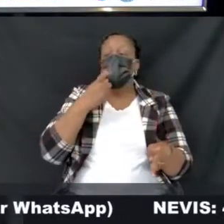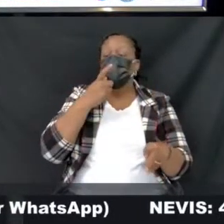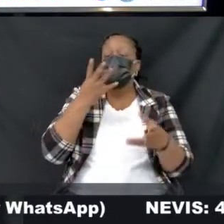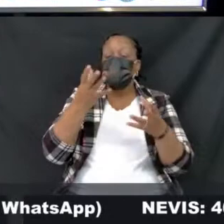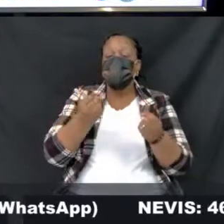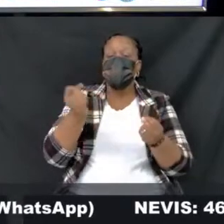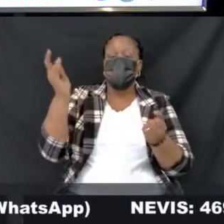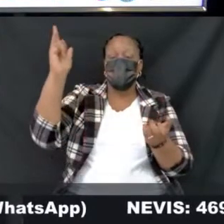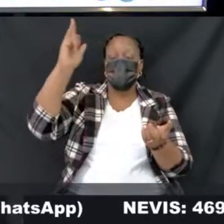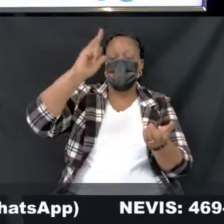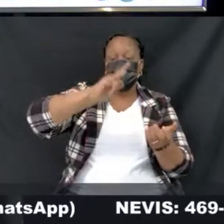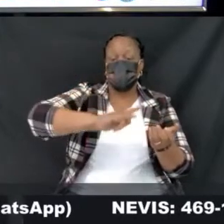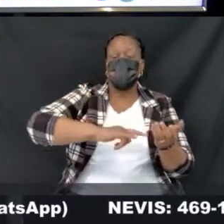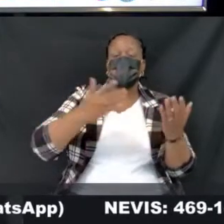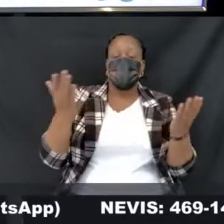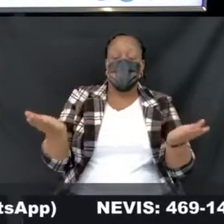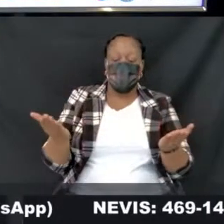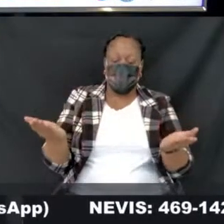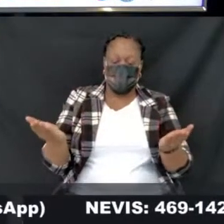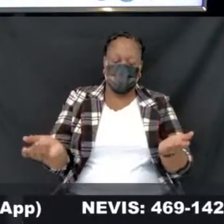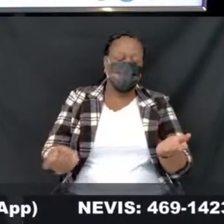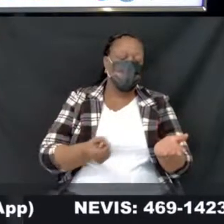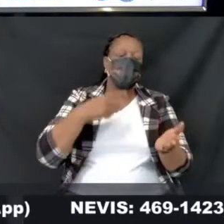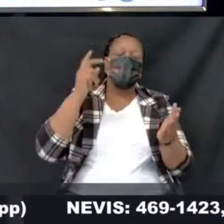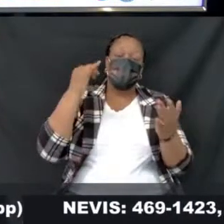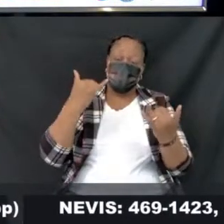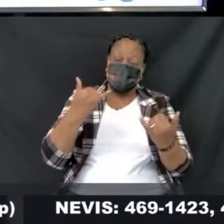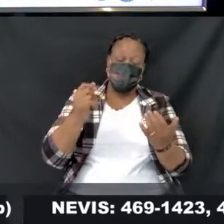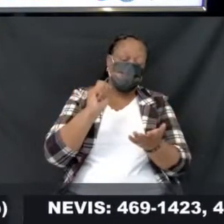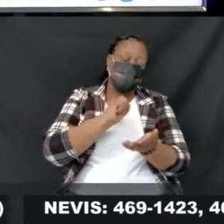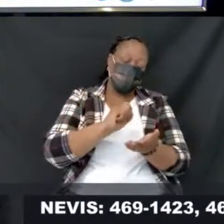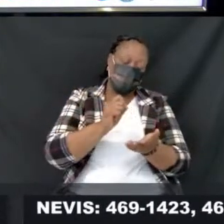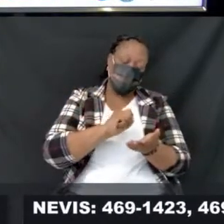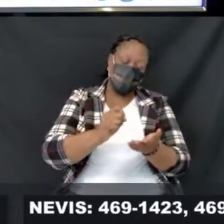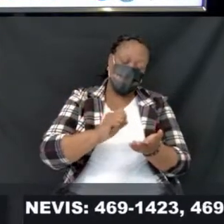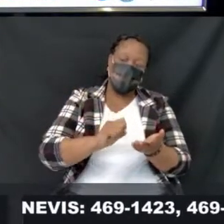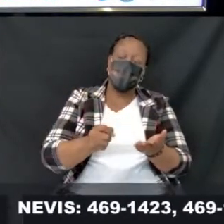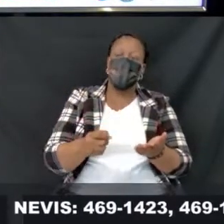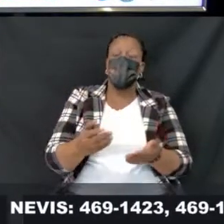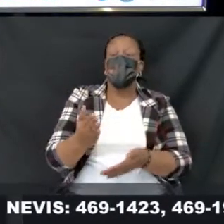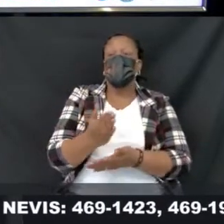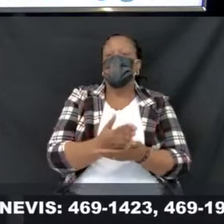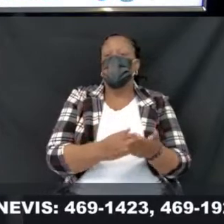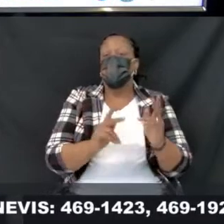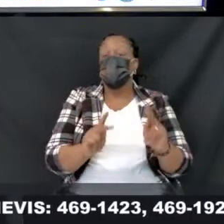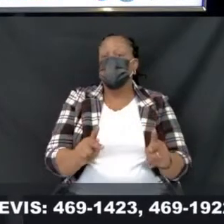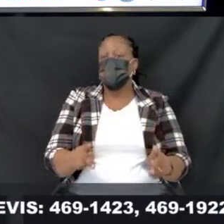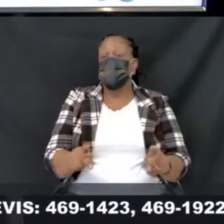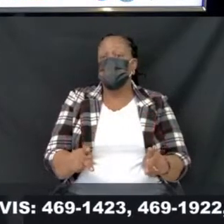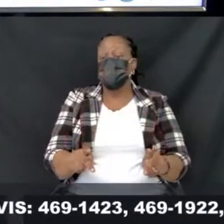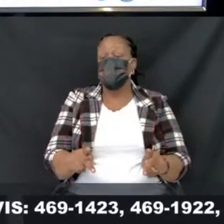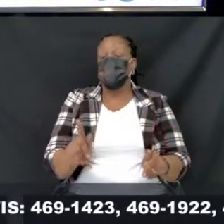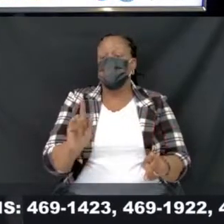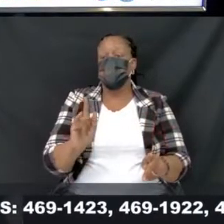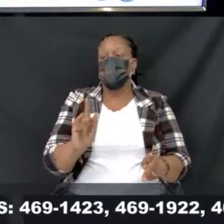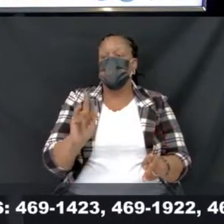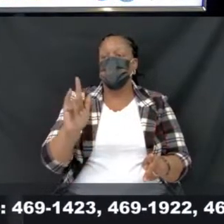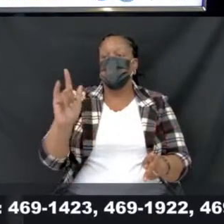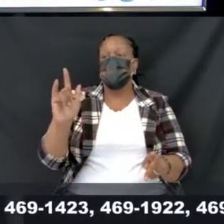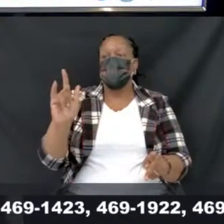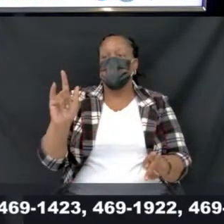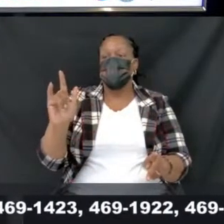event that you find yourself in a situation where your flight has been canceled. You will see in the letter that you